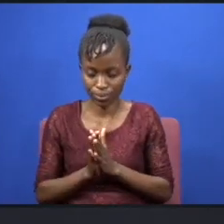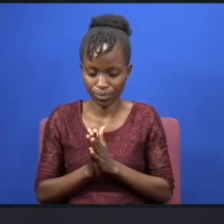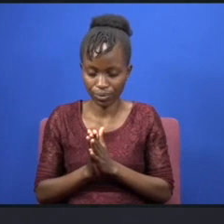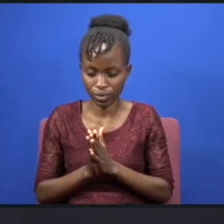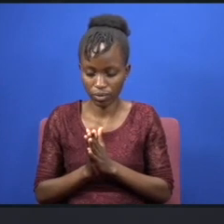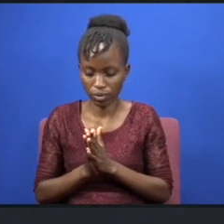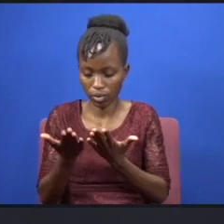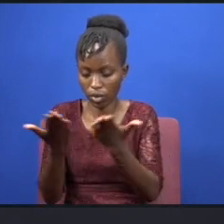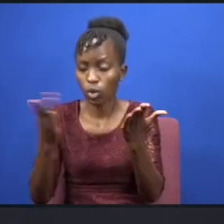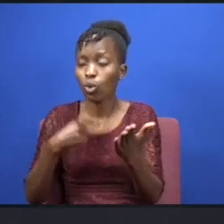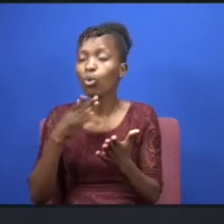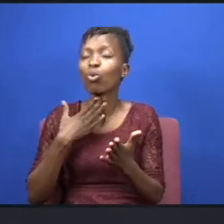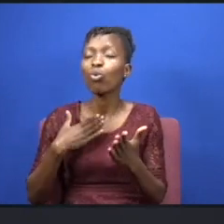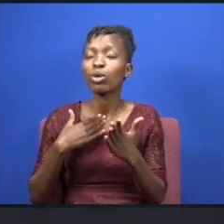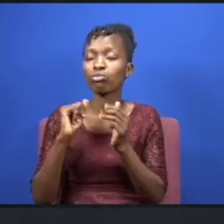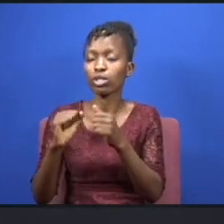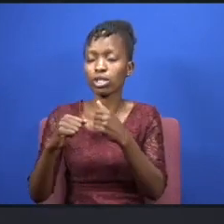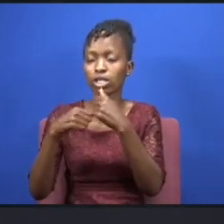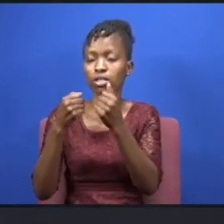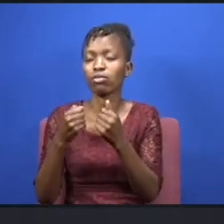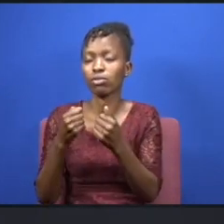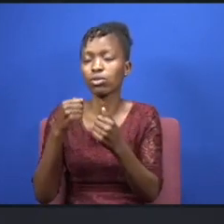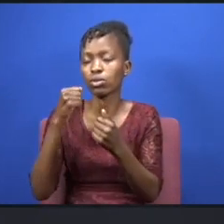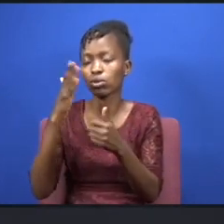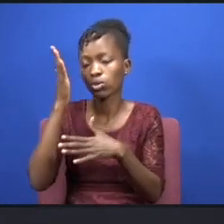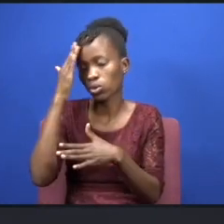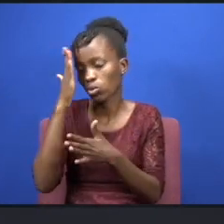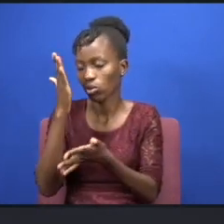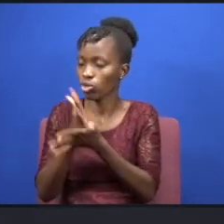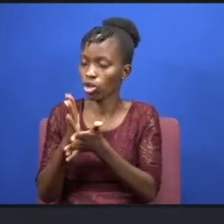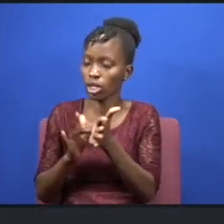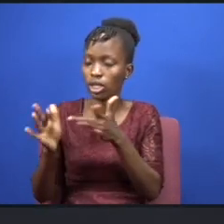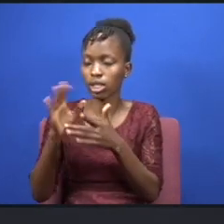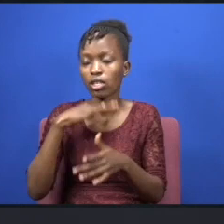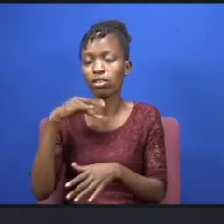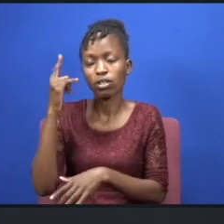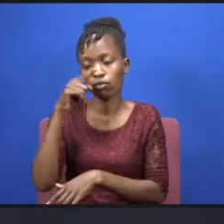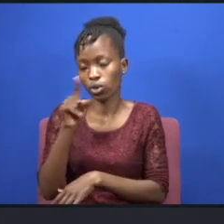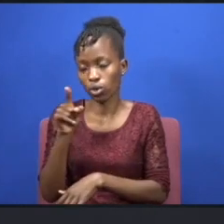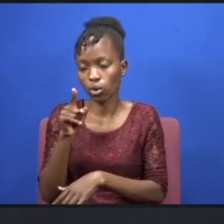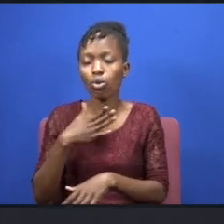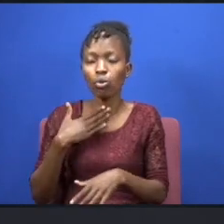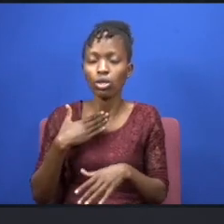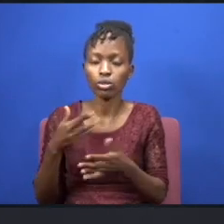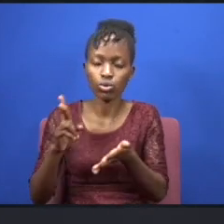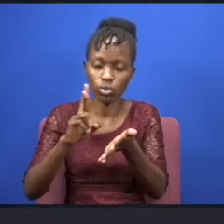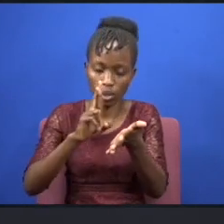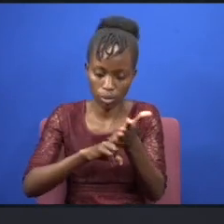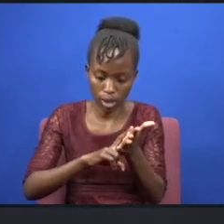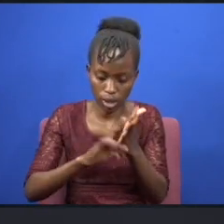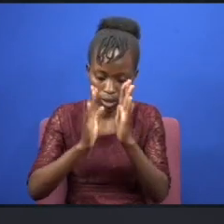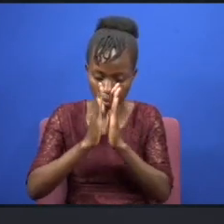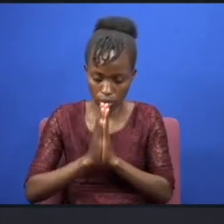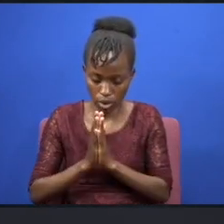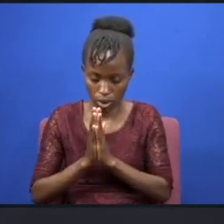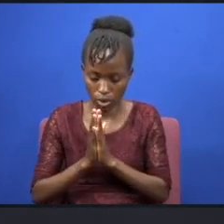you would desire to give your life to the Lord, recognizing the sacrifice he made for you, I would like to lead you in a brief prayer to allow you to come